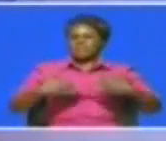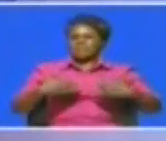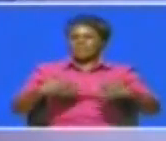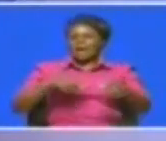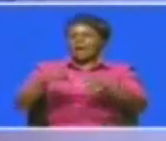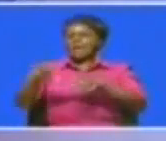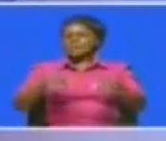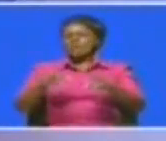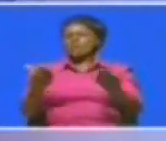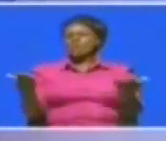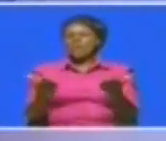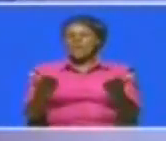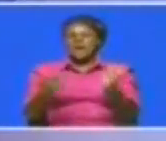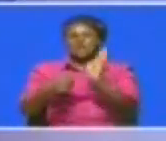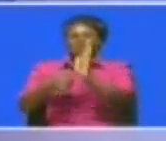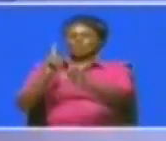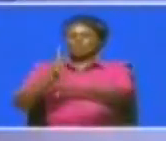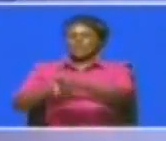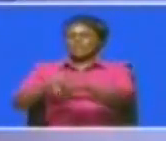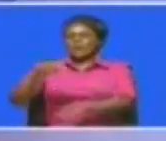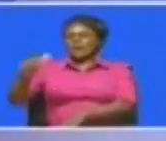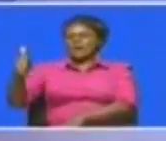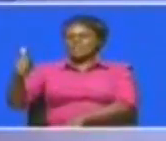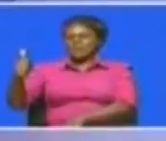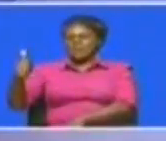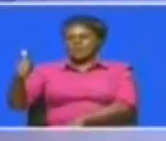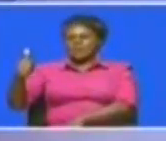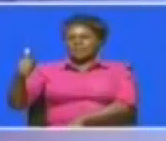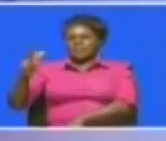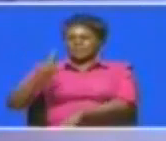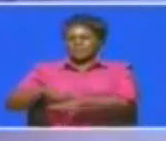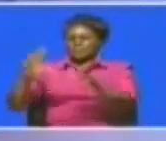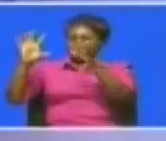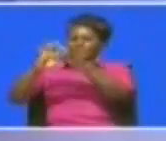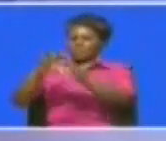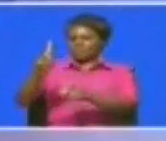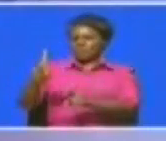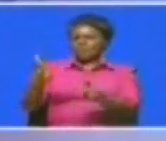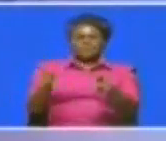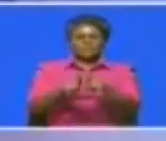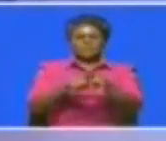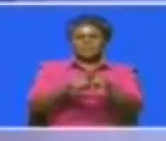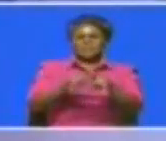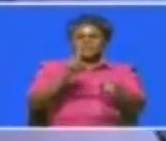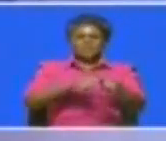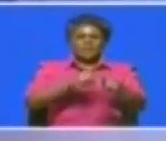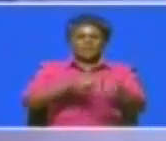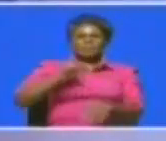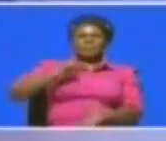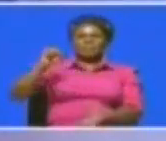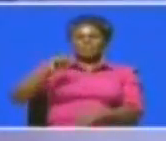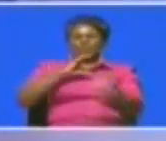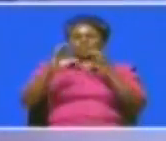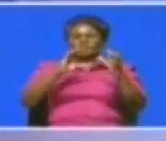is demonstrated during these other moments where we are united as one? Well, we are going to also have that